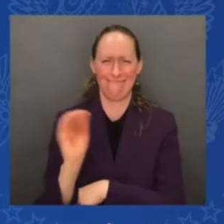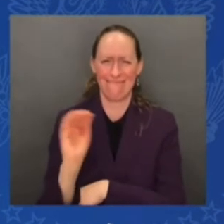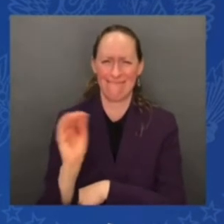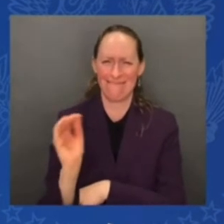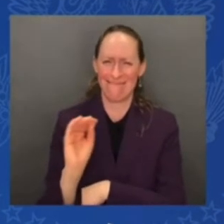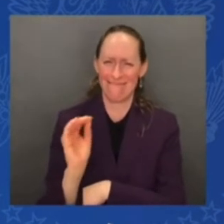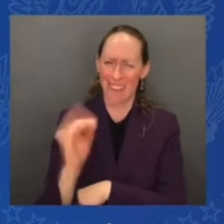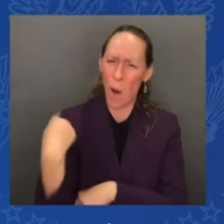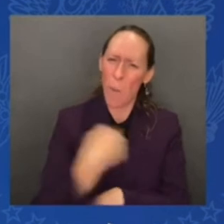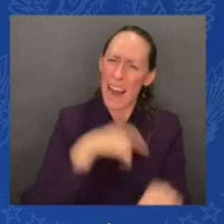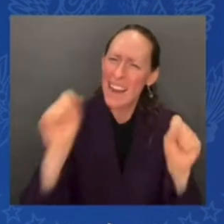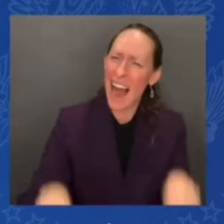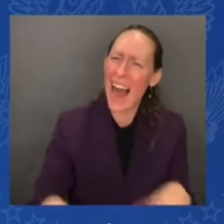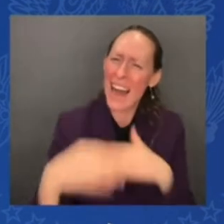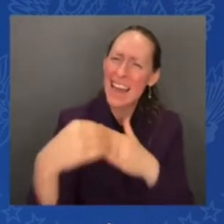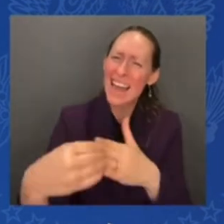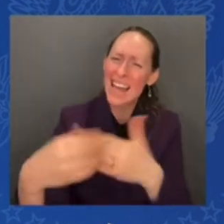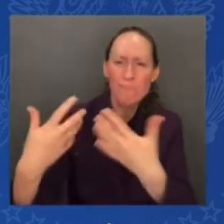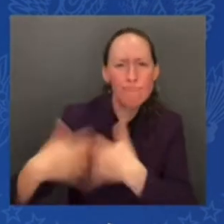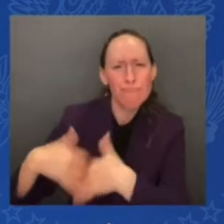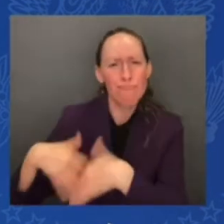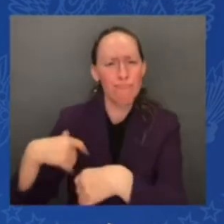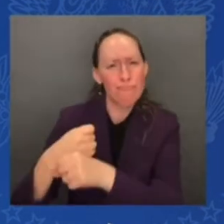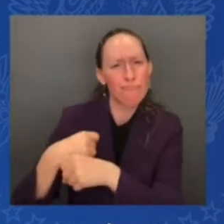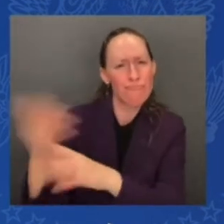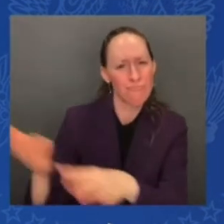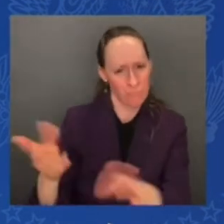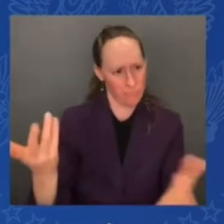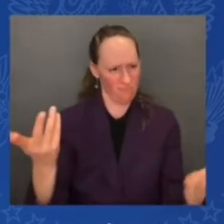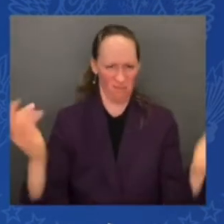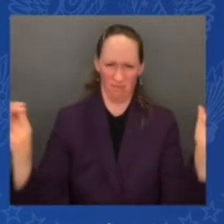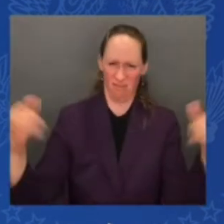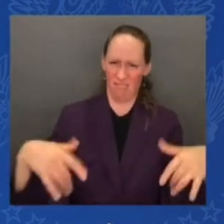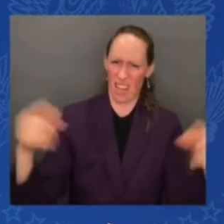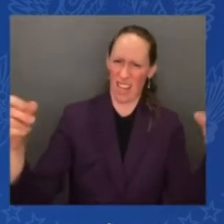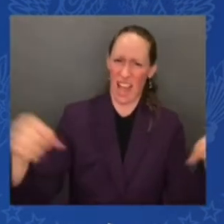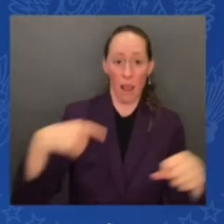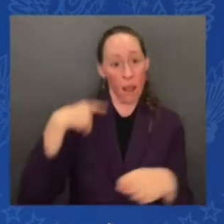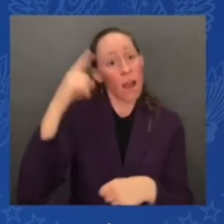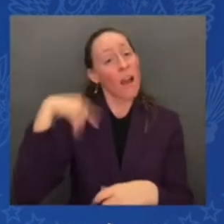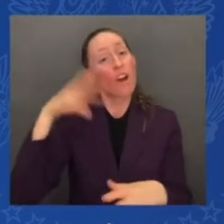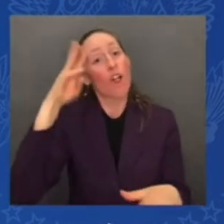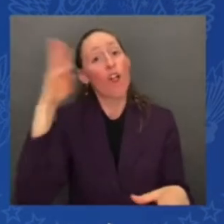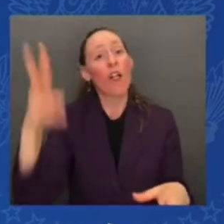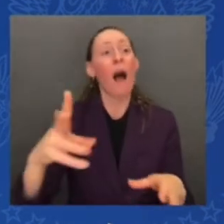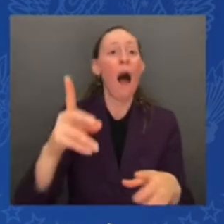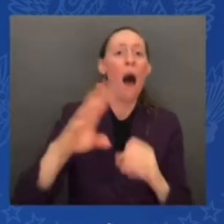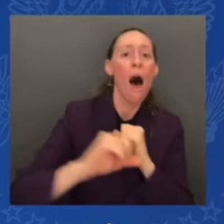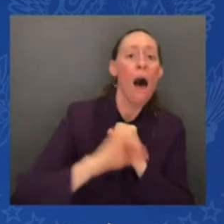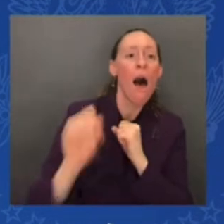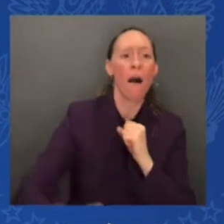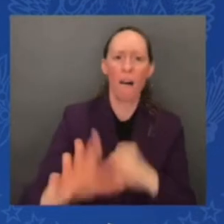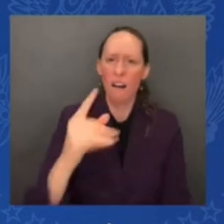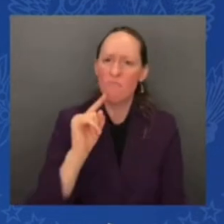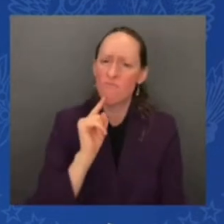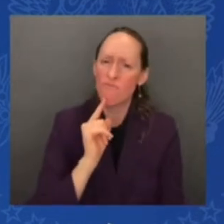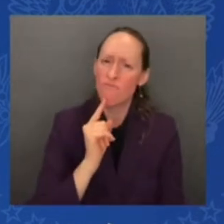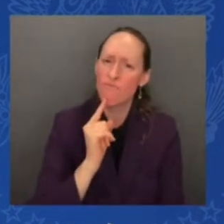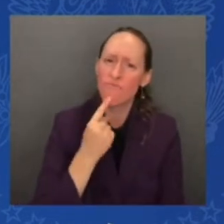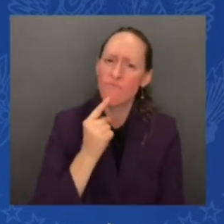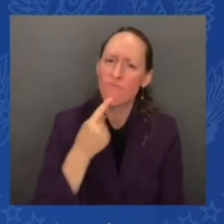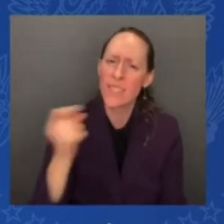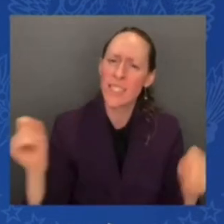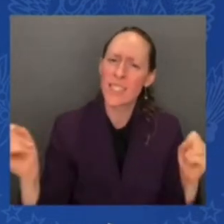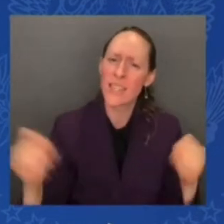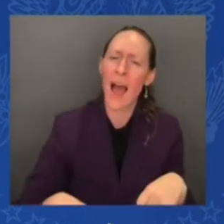These are facts. It's not hyperbole. We've created more jobs in 2 years than any president in American history has in 4-year